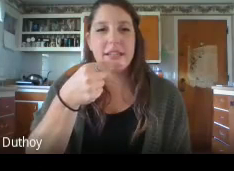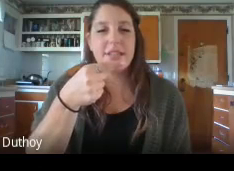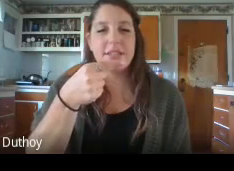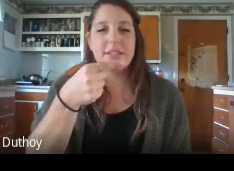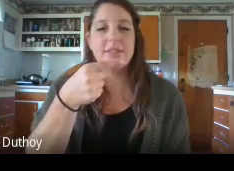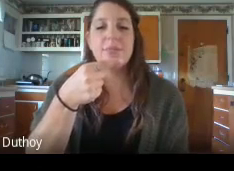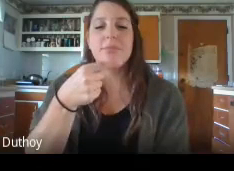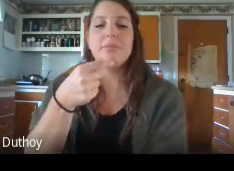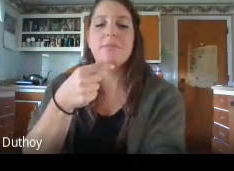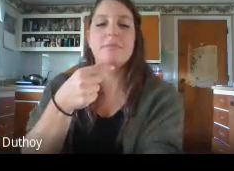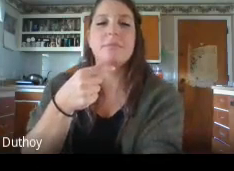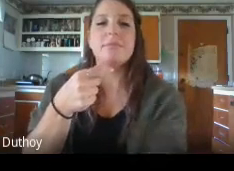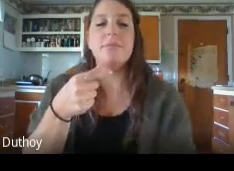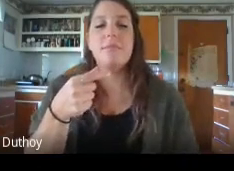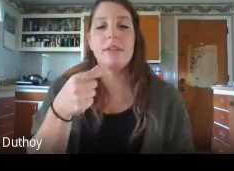like that.